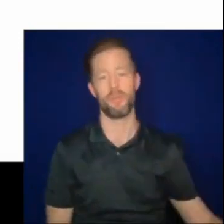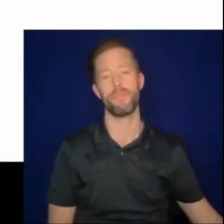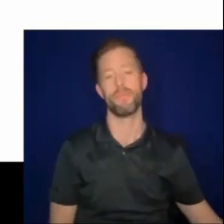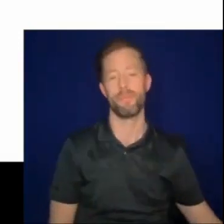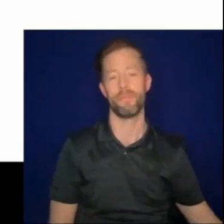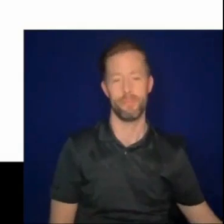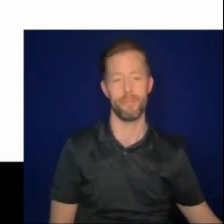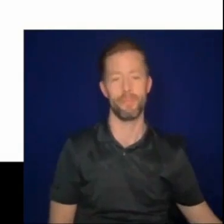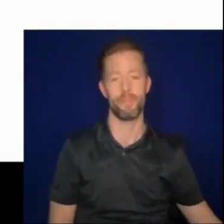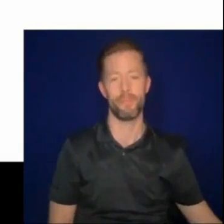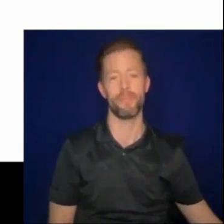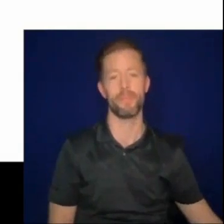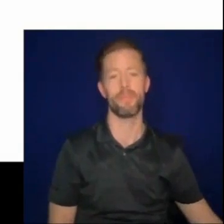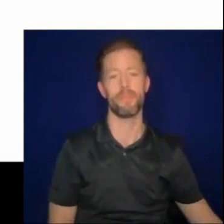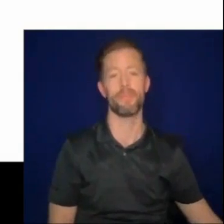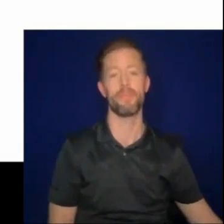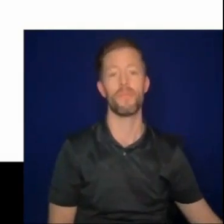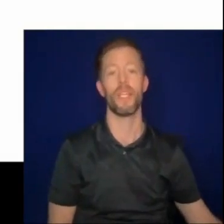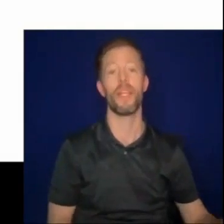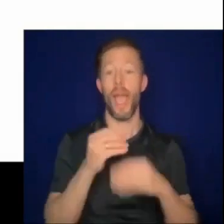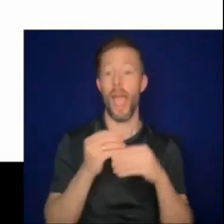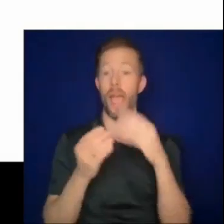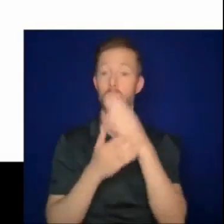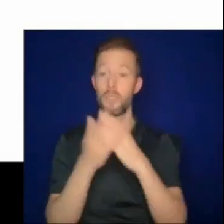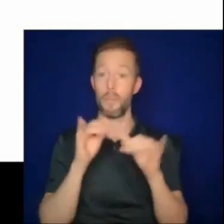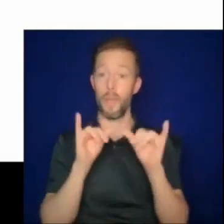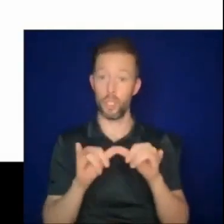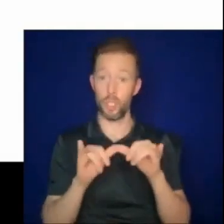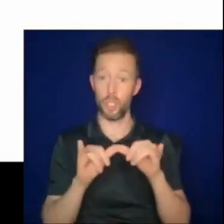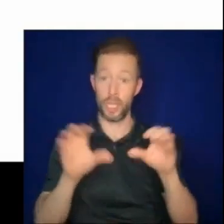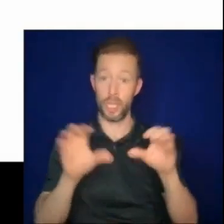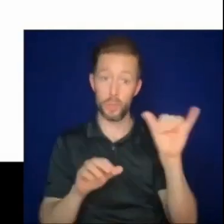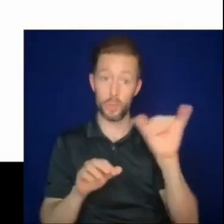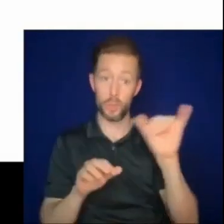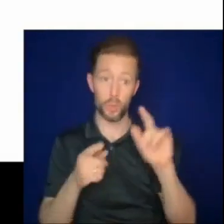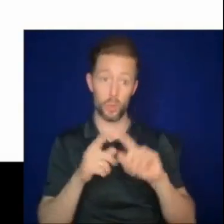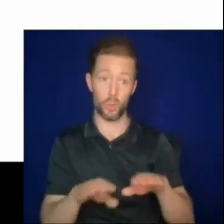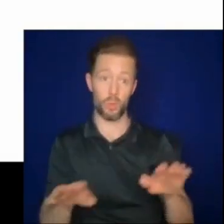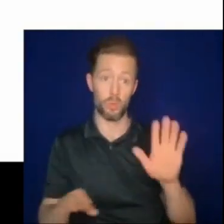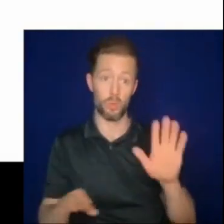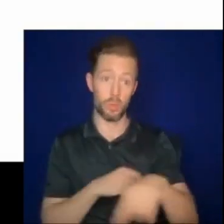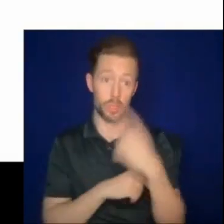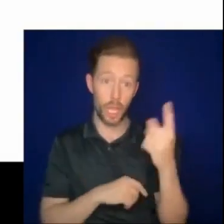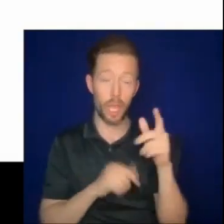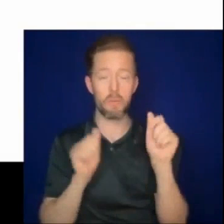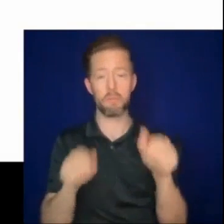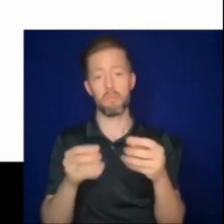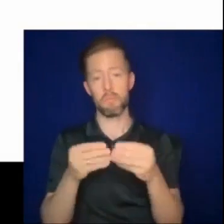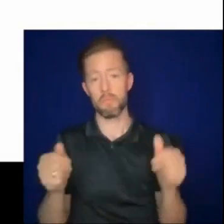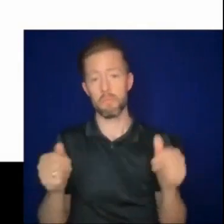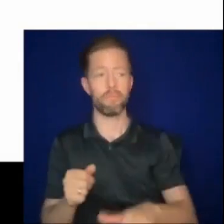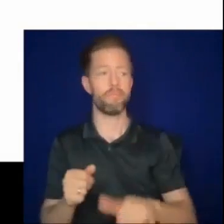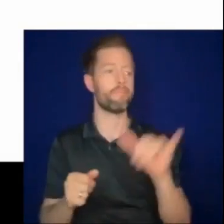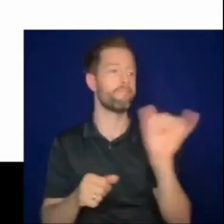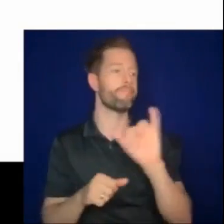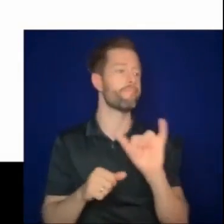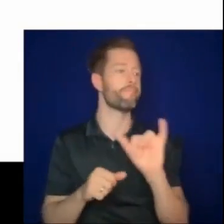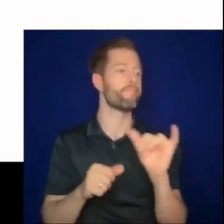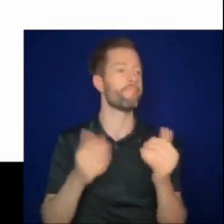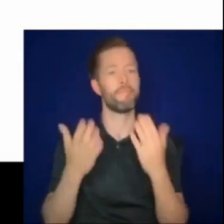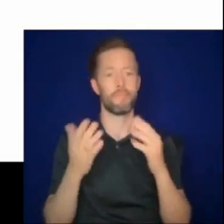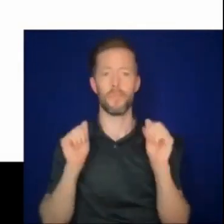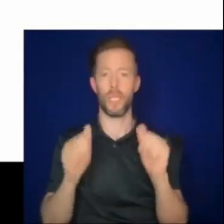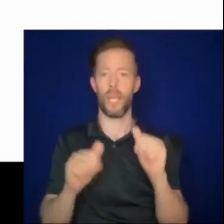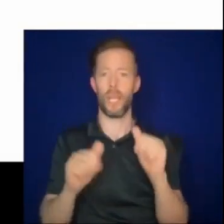touching and counting. And then also think about adding some engineering activities to the children's day so that they can